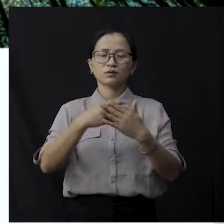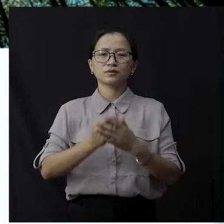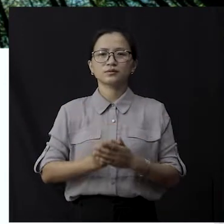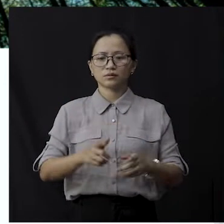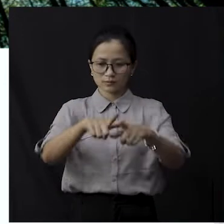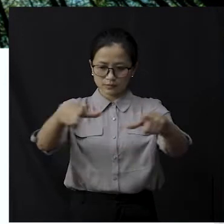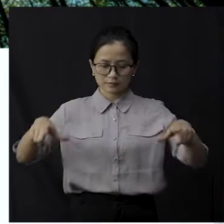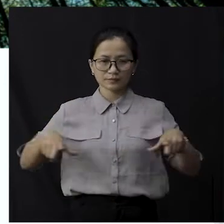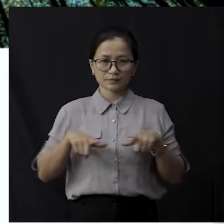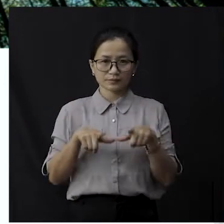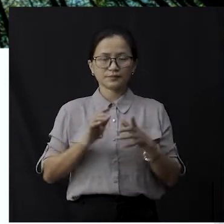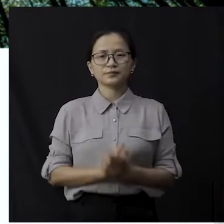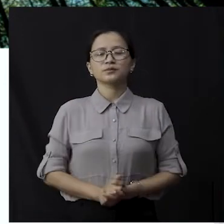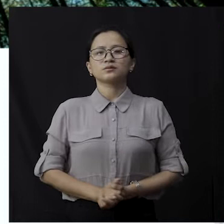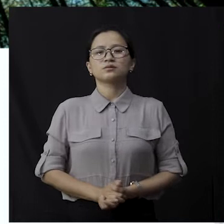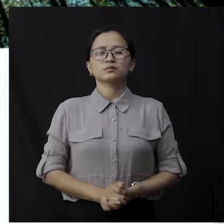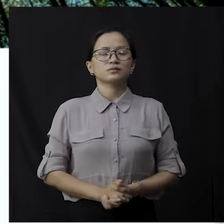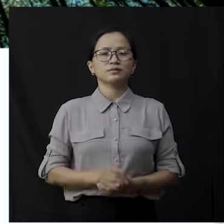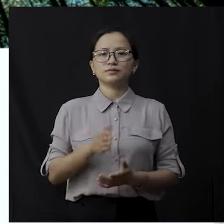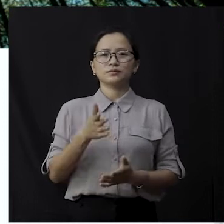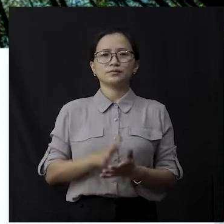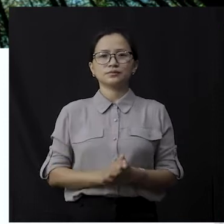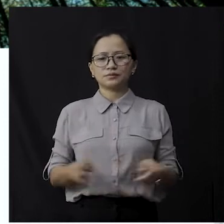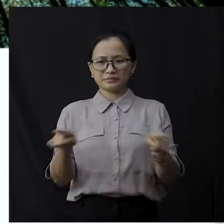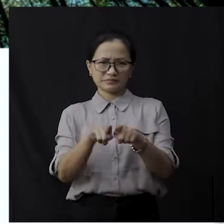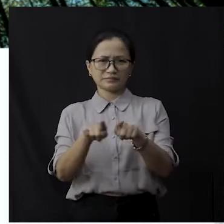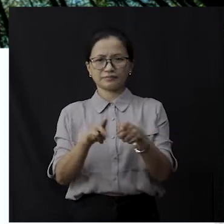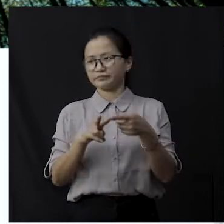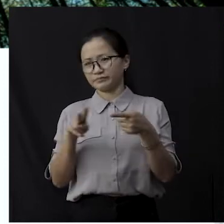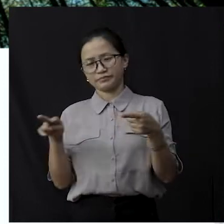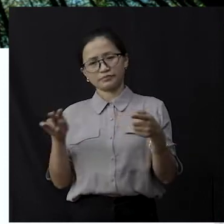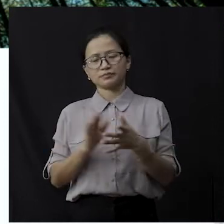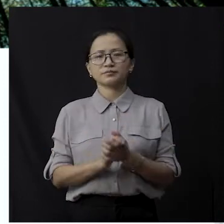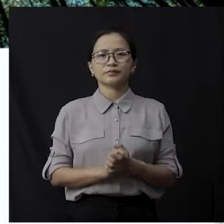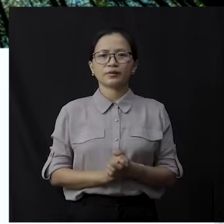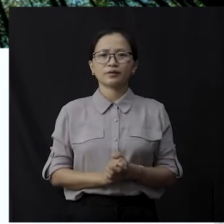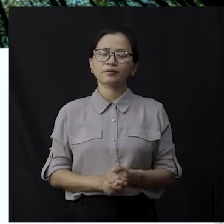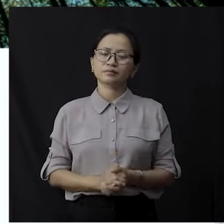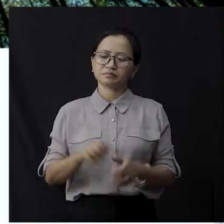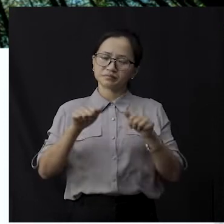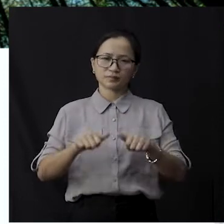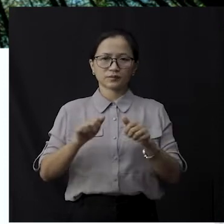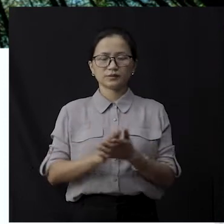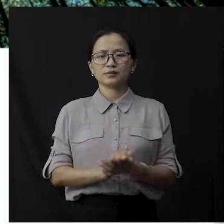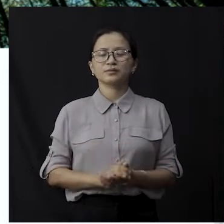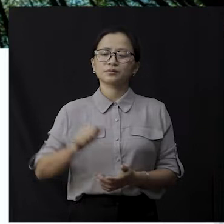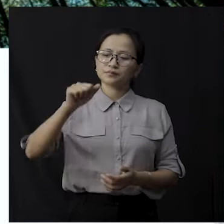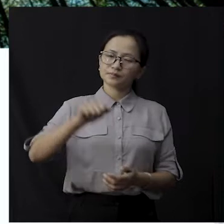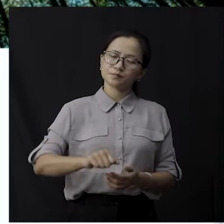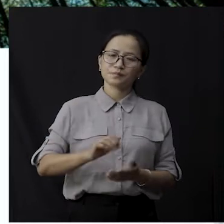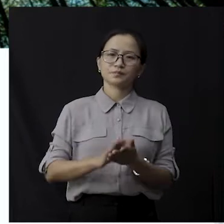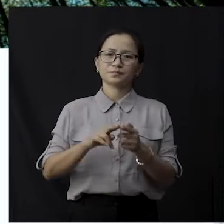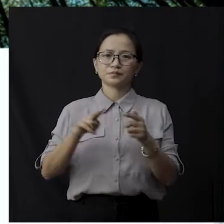all the land, okay, all the land, they are not of the same type. It can be different, okay, it